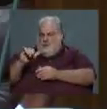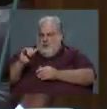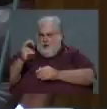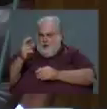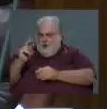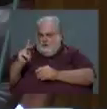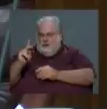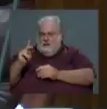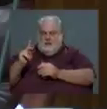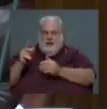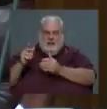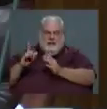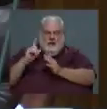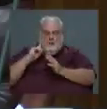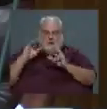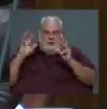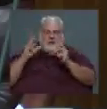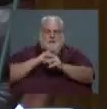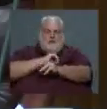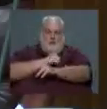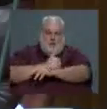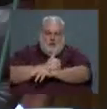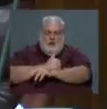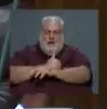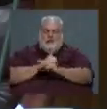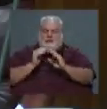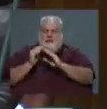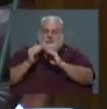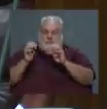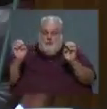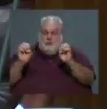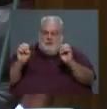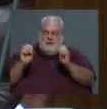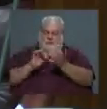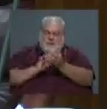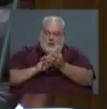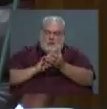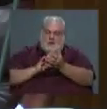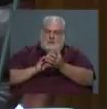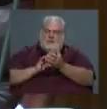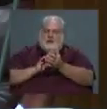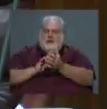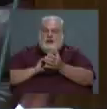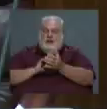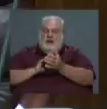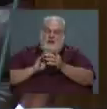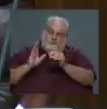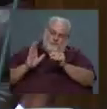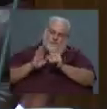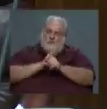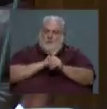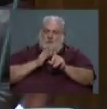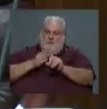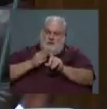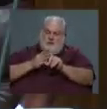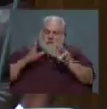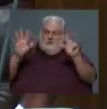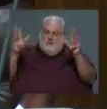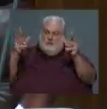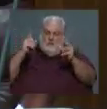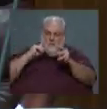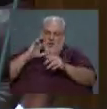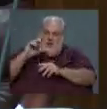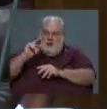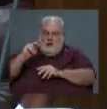which grants the Little Rock Ambulance Authority, doing business as Metropolitan Emergency Medical Services, an exclusive franchise to provide ambulance services